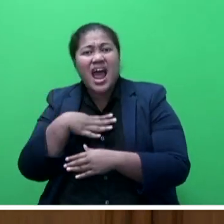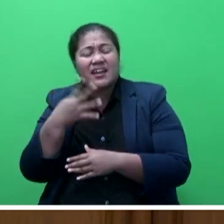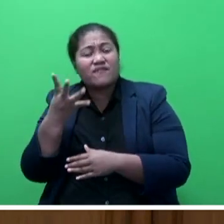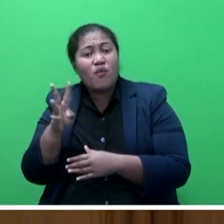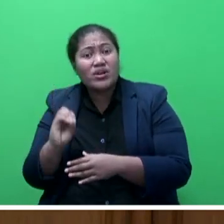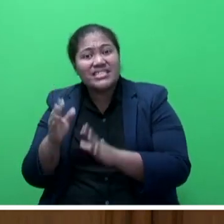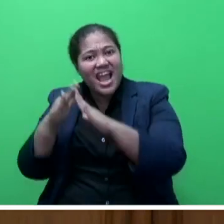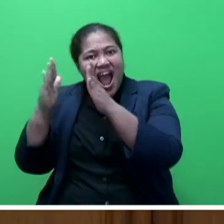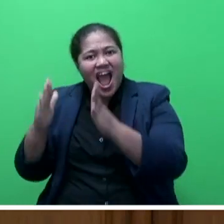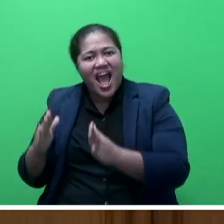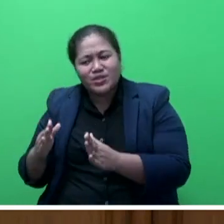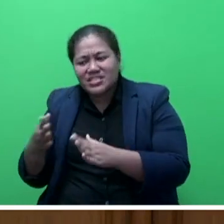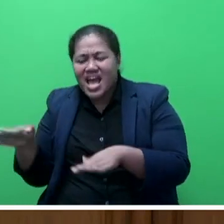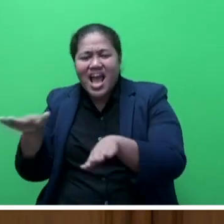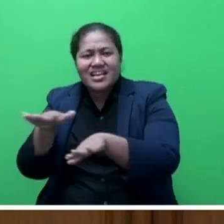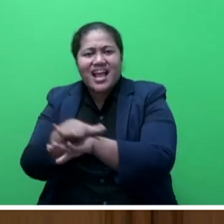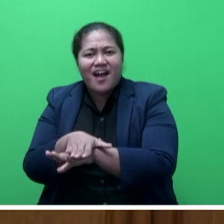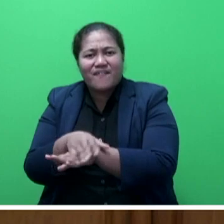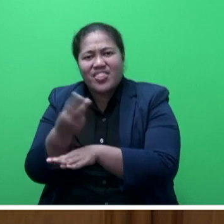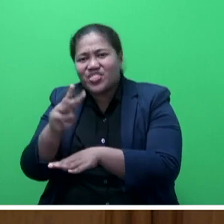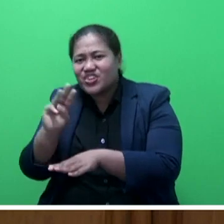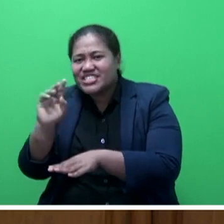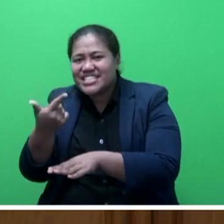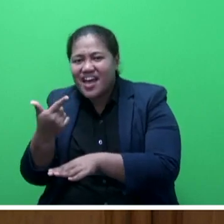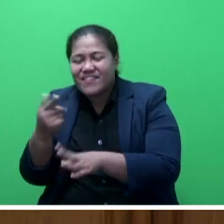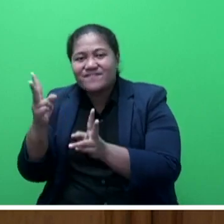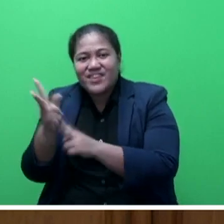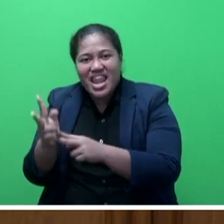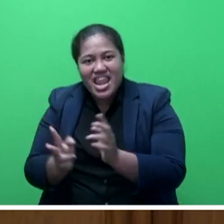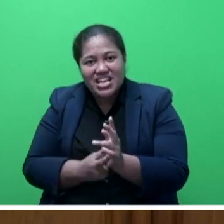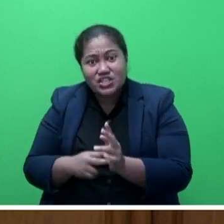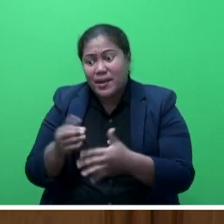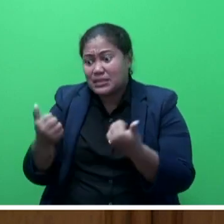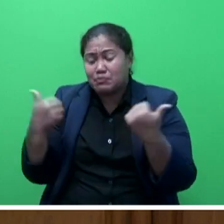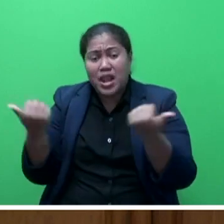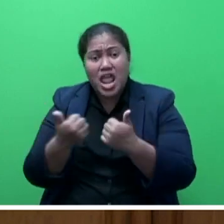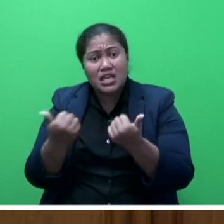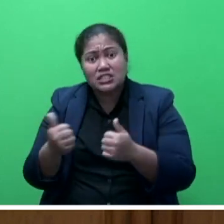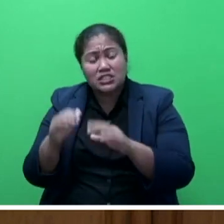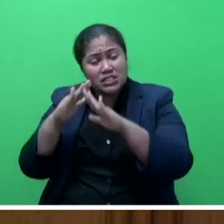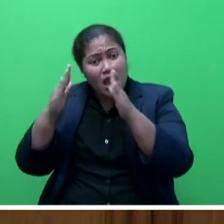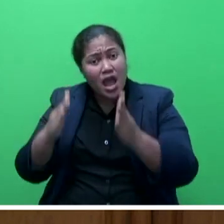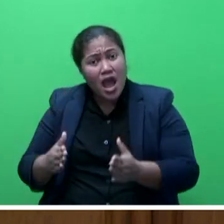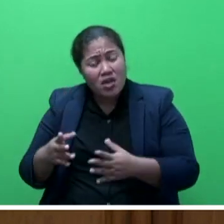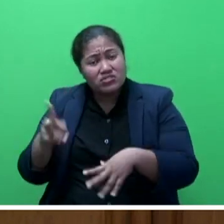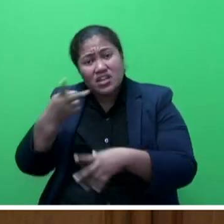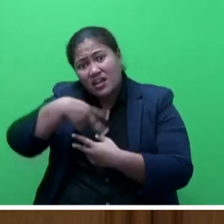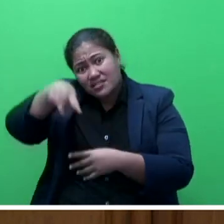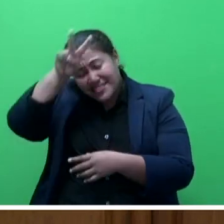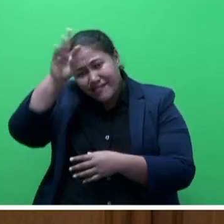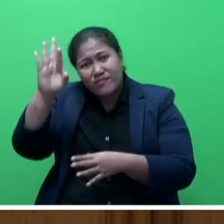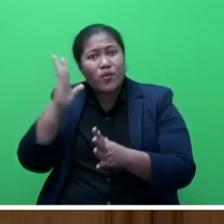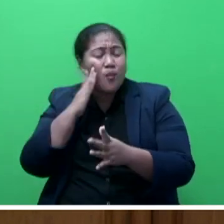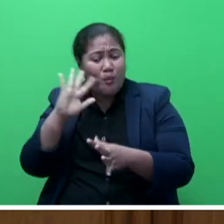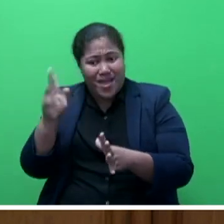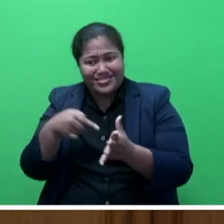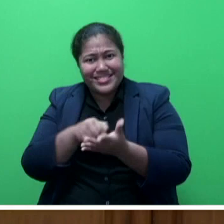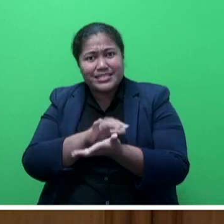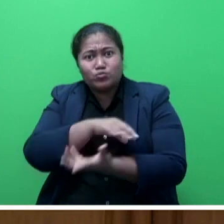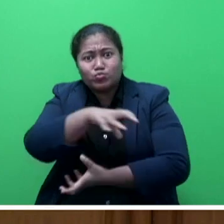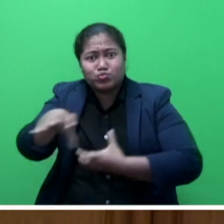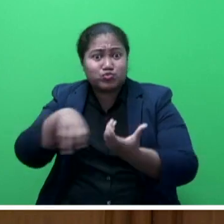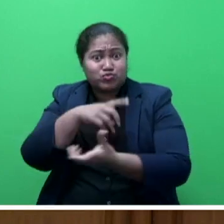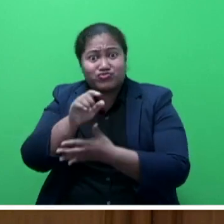37 villages. The number of completely damaged houses in Kadavu after TC Harold struck in April this year was